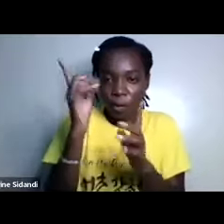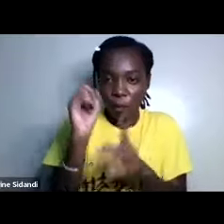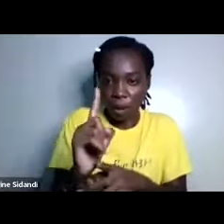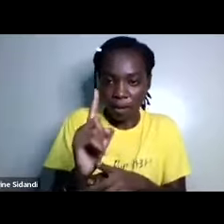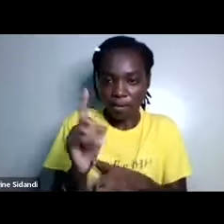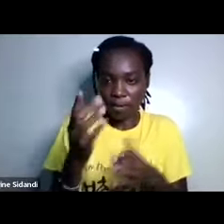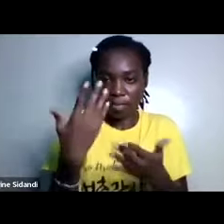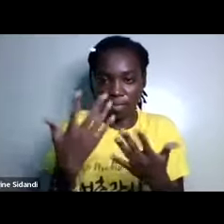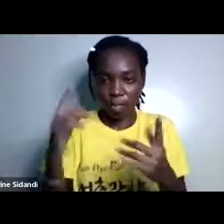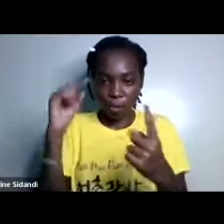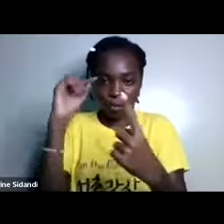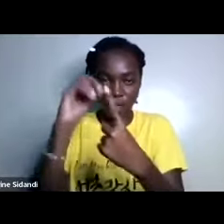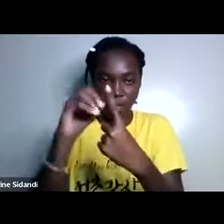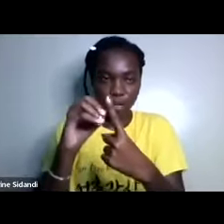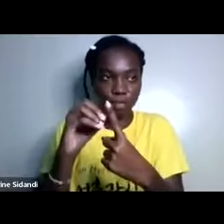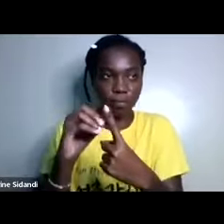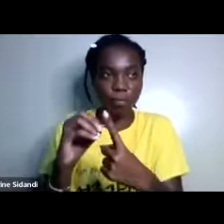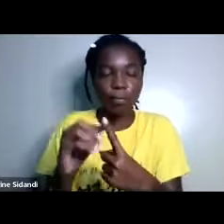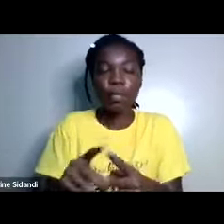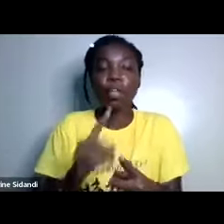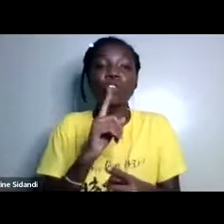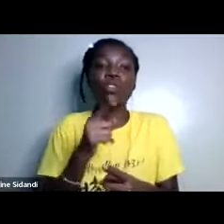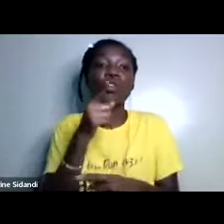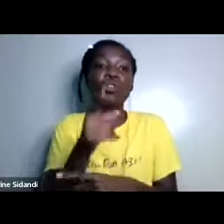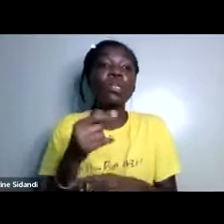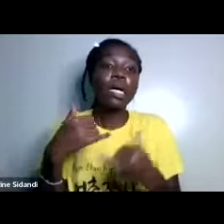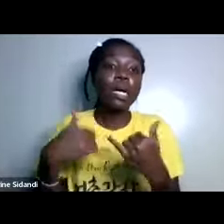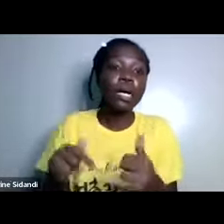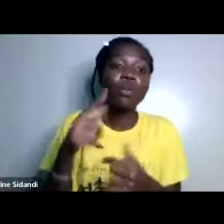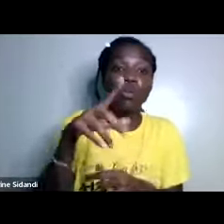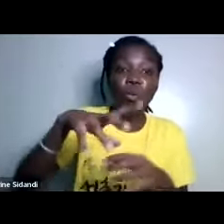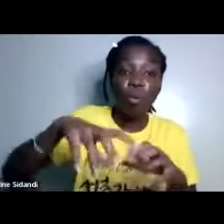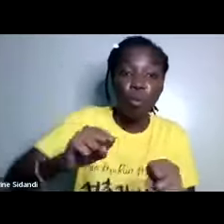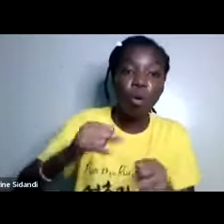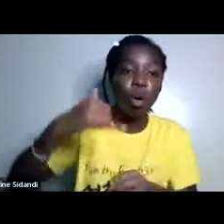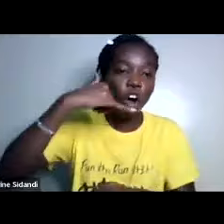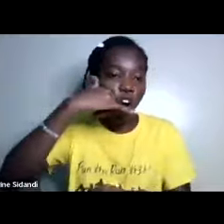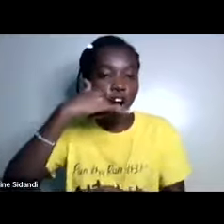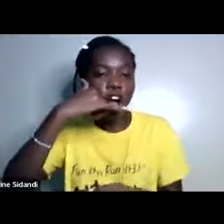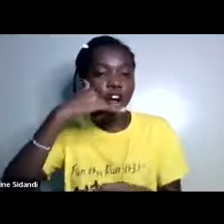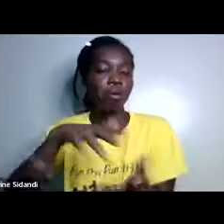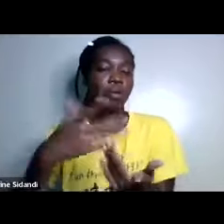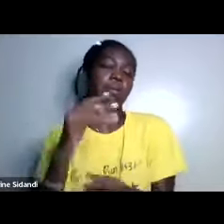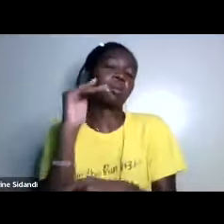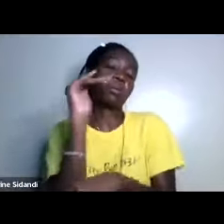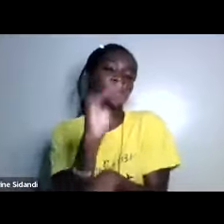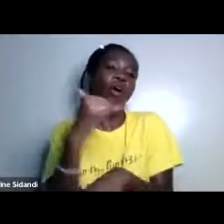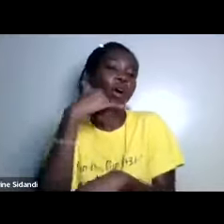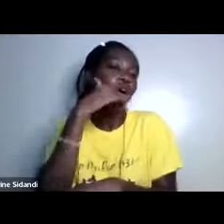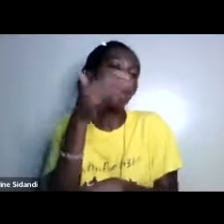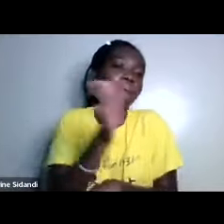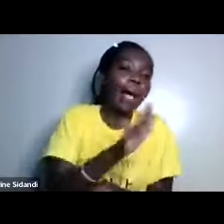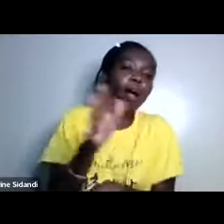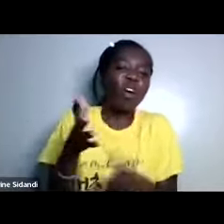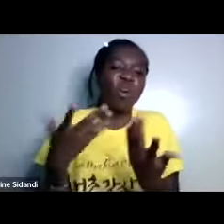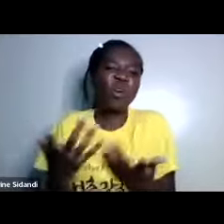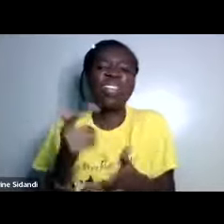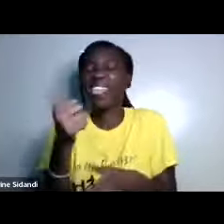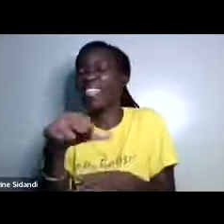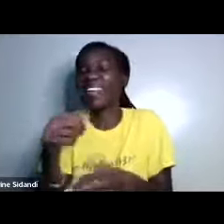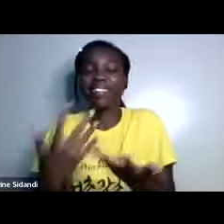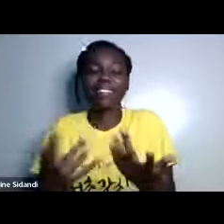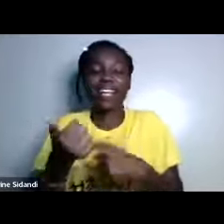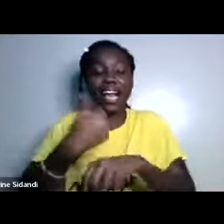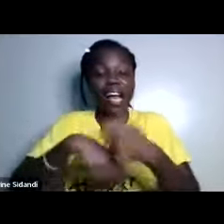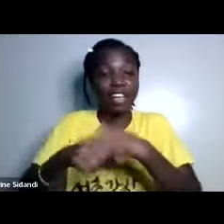send them to achieve one thing. It's either a booked call, a request callback, or whatever the call to action is. Their